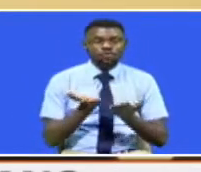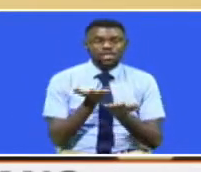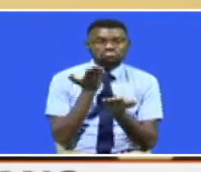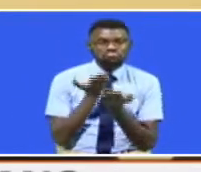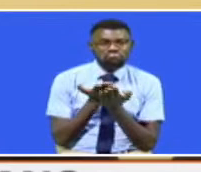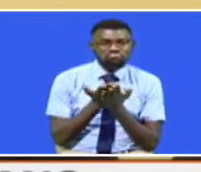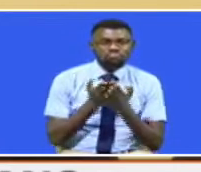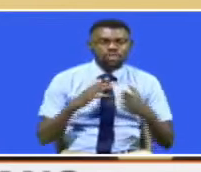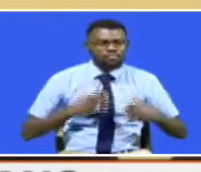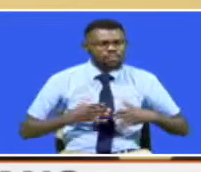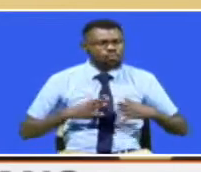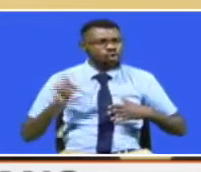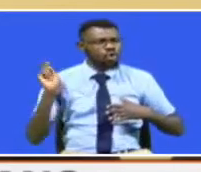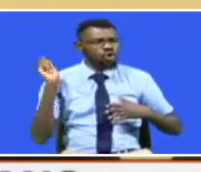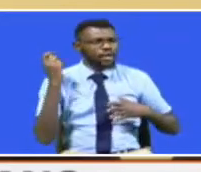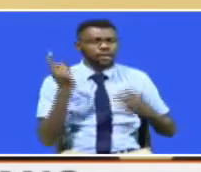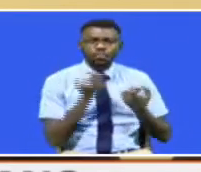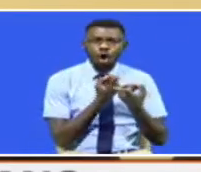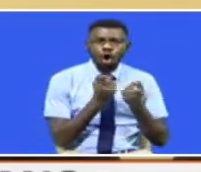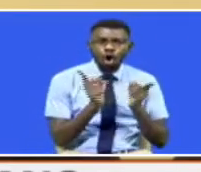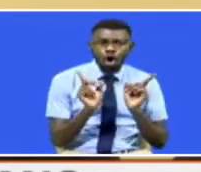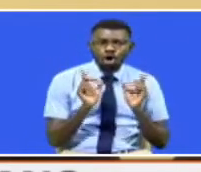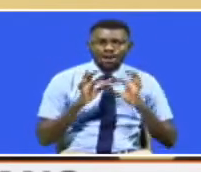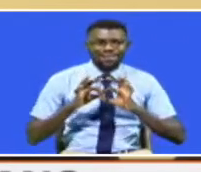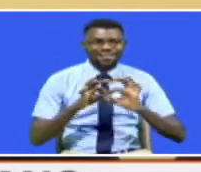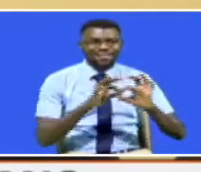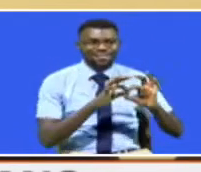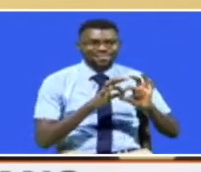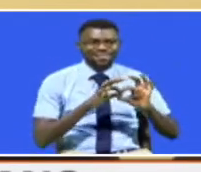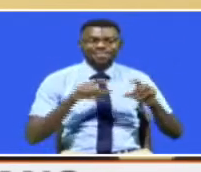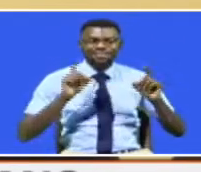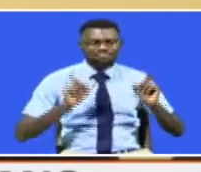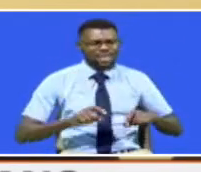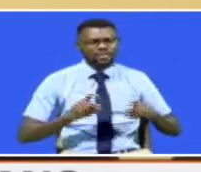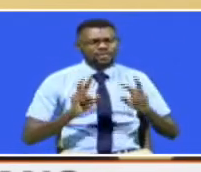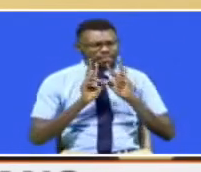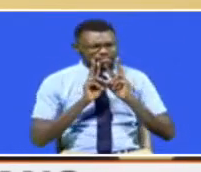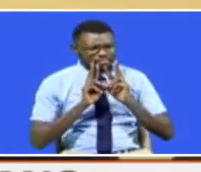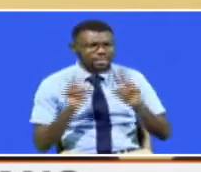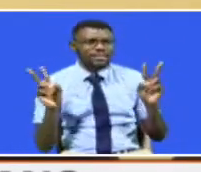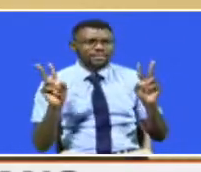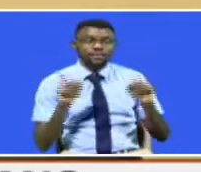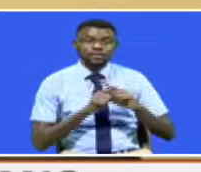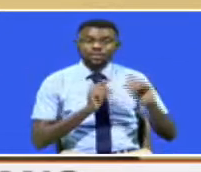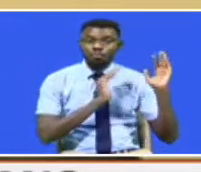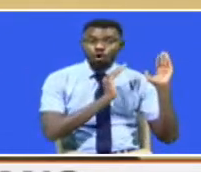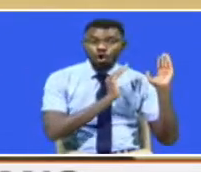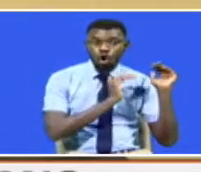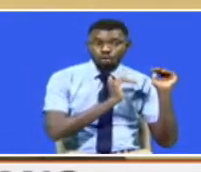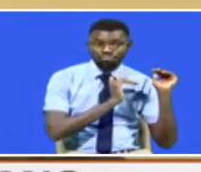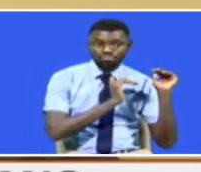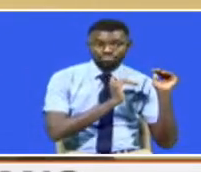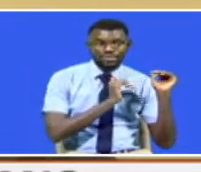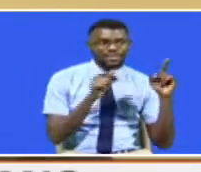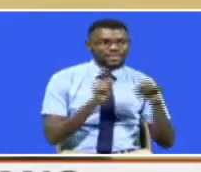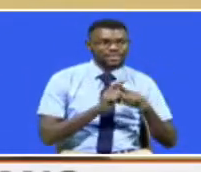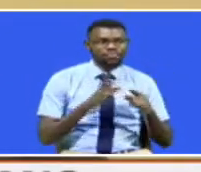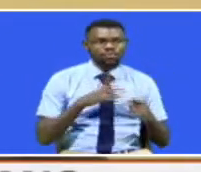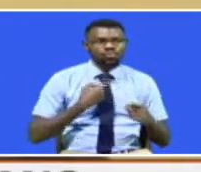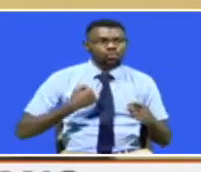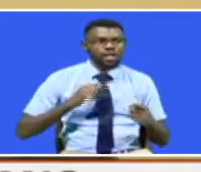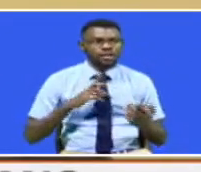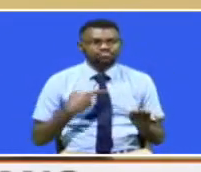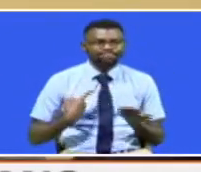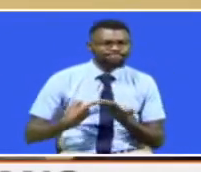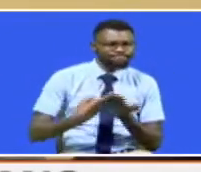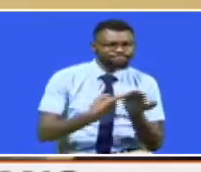to all Kenyans to stand united in a spirit of reconciliation and hope. After having consulted, we feel